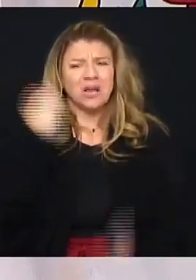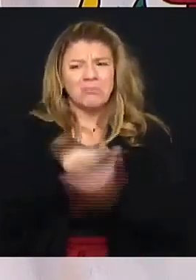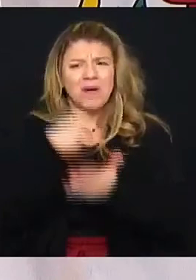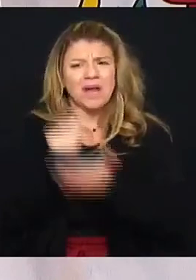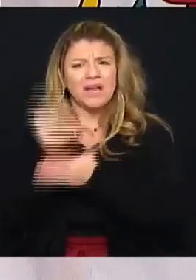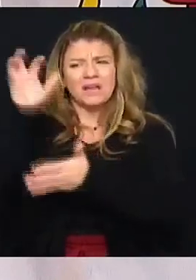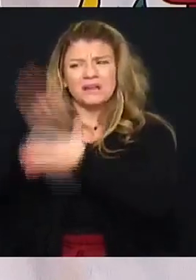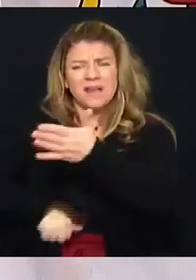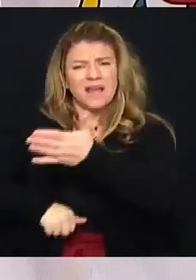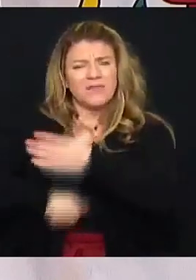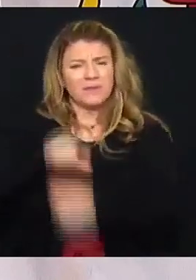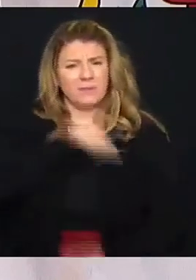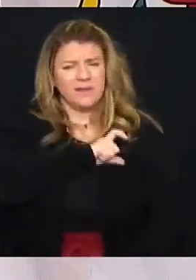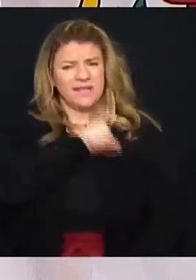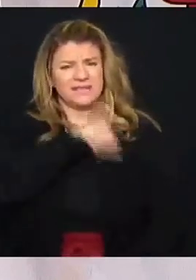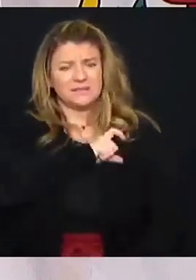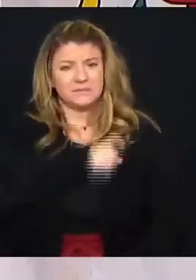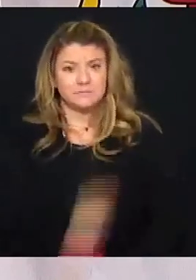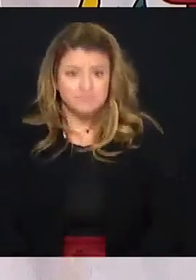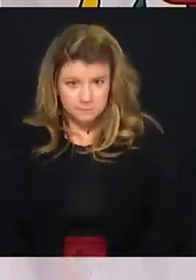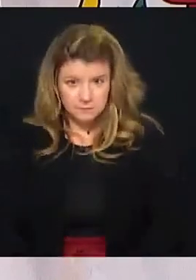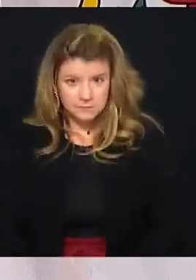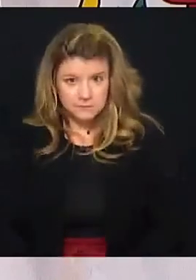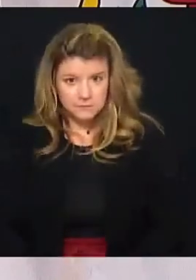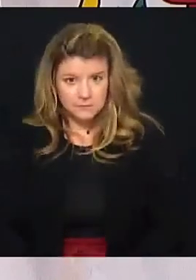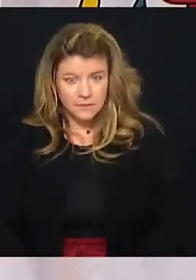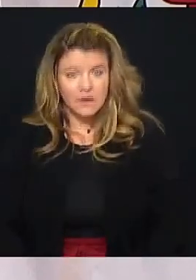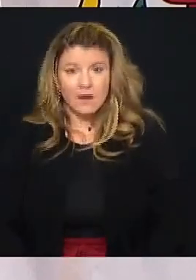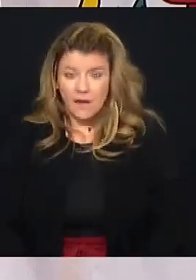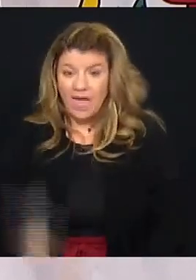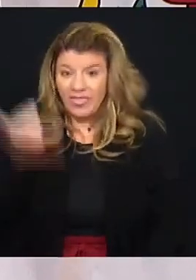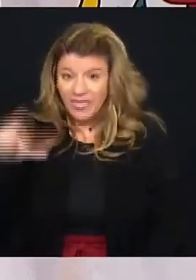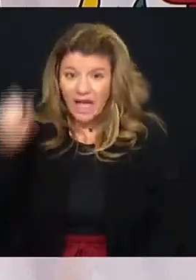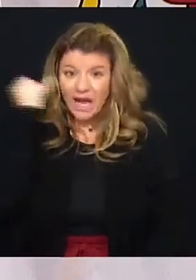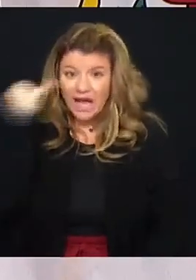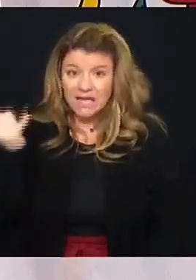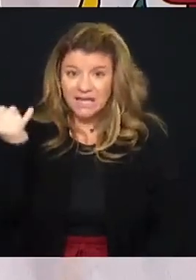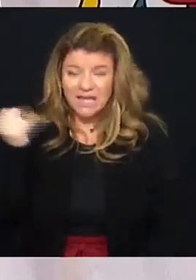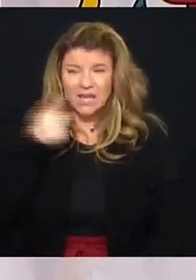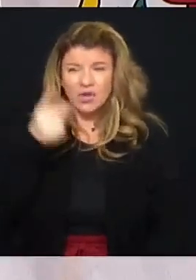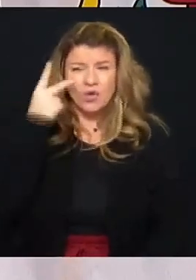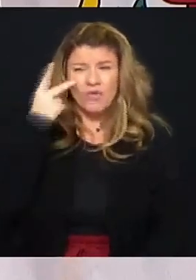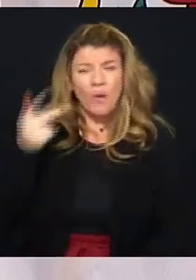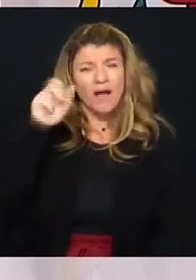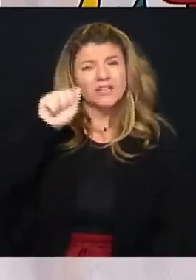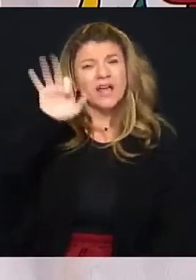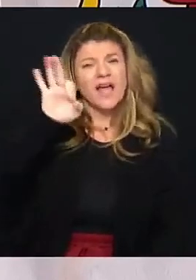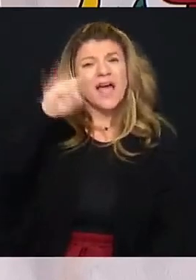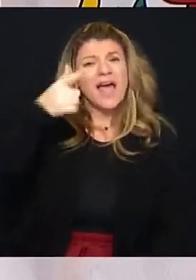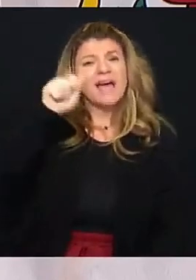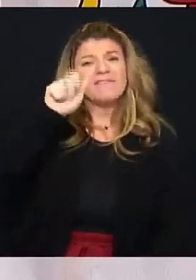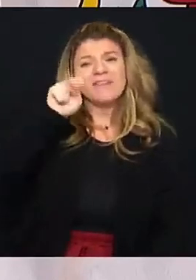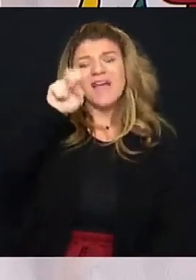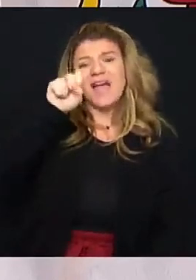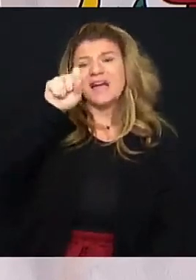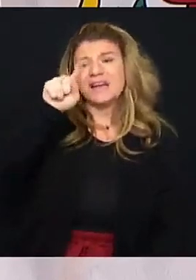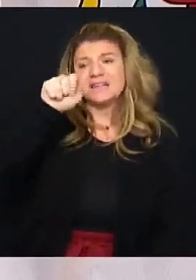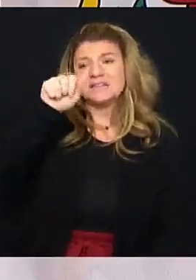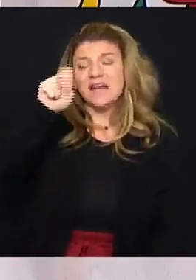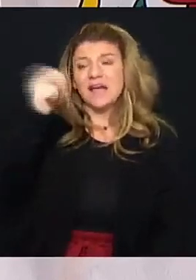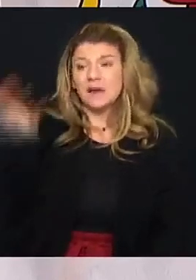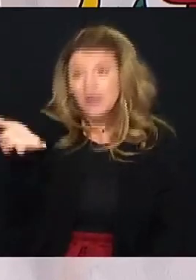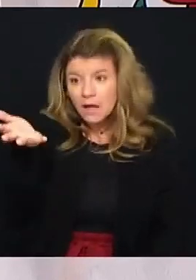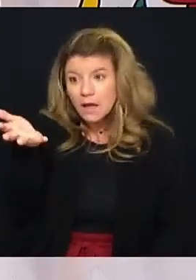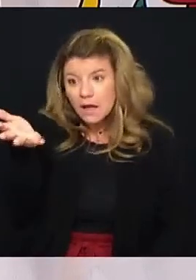police. Think about the ideas that have come out of our government. You watched Afghanistan on TV. You